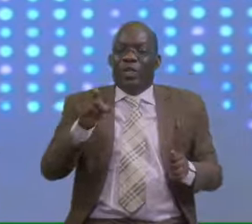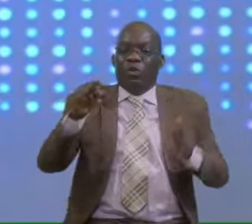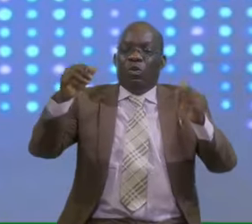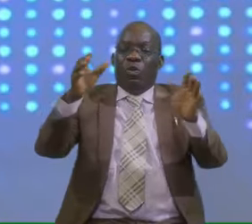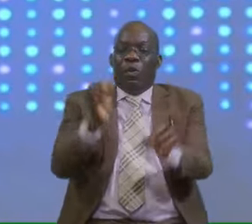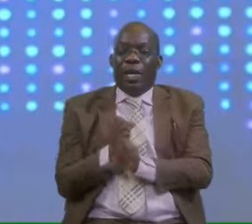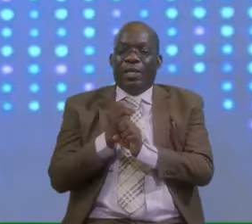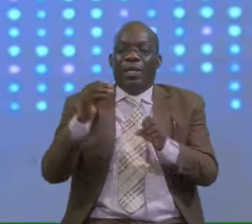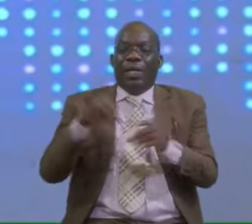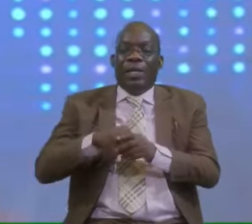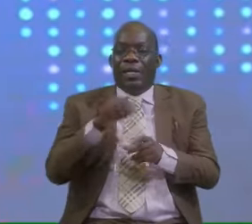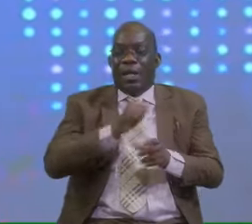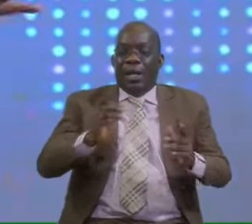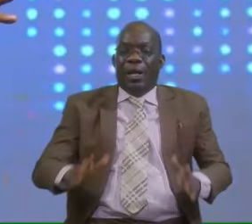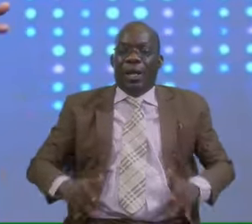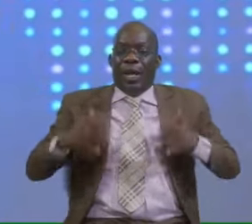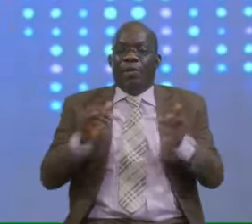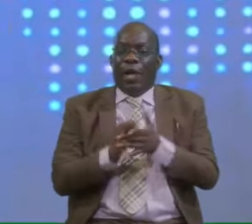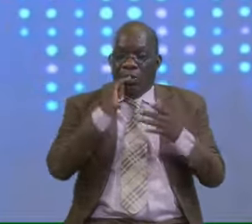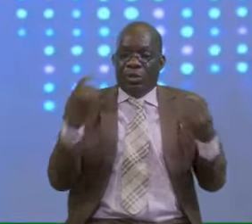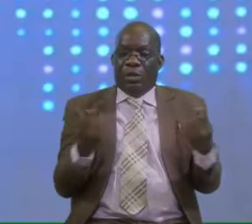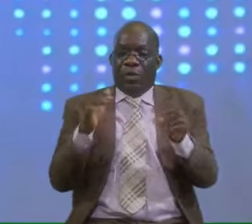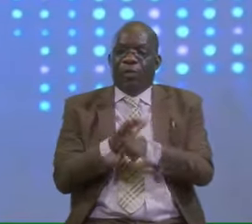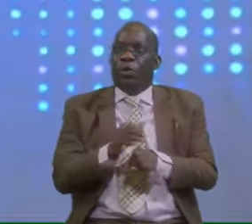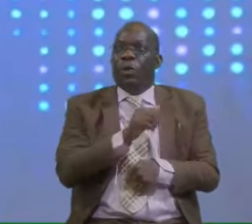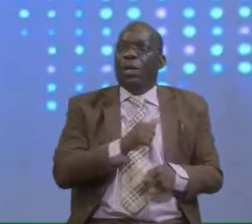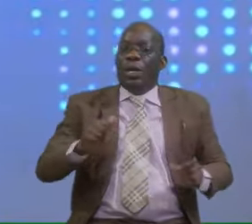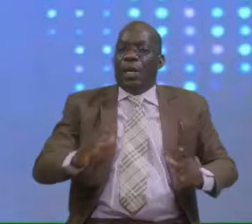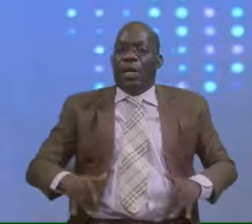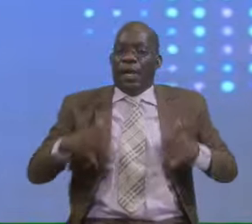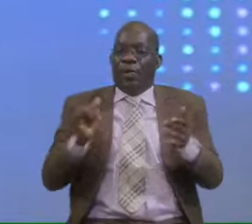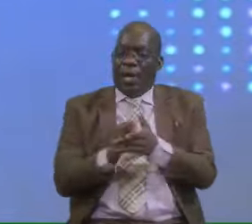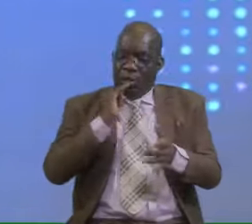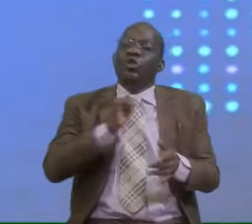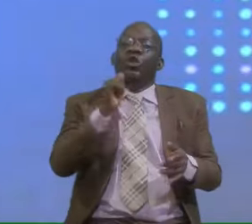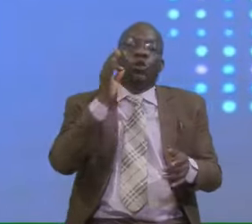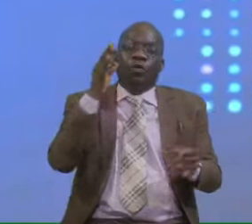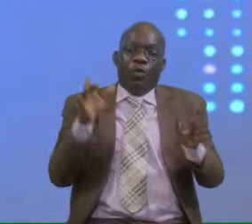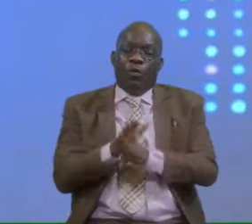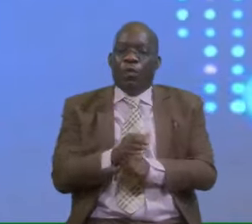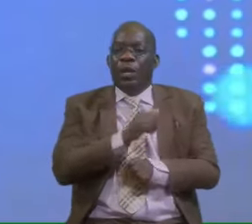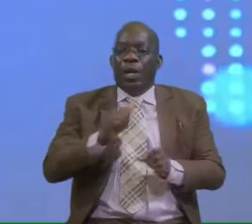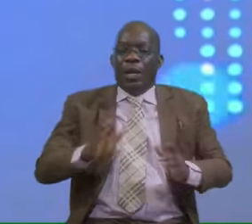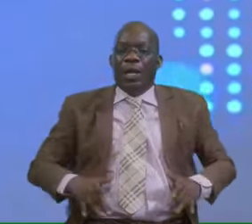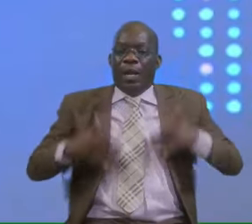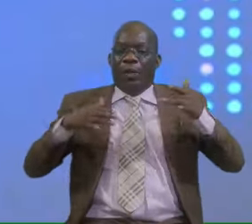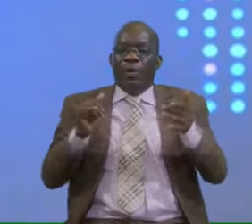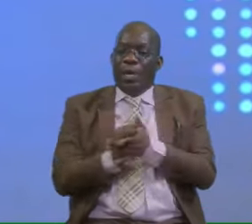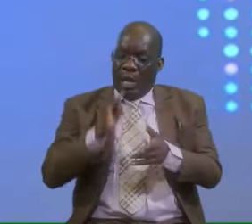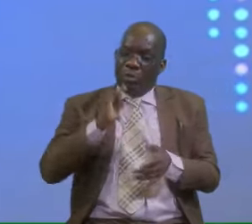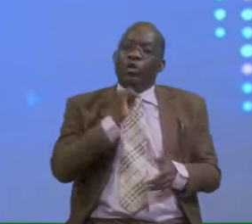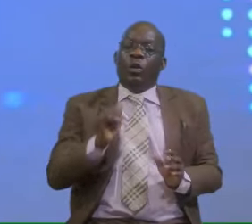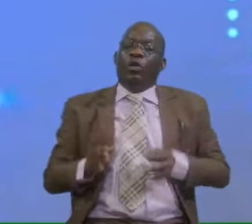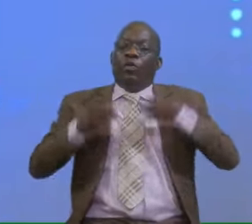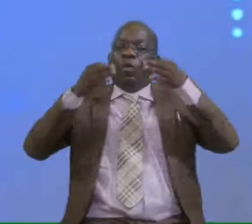life that is sinful, a life that is not productive, a life that is not forward